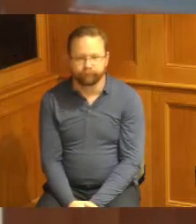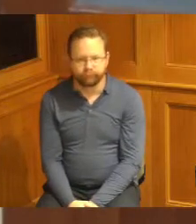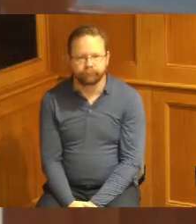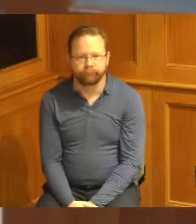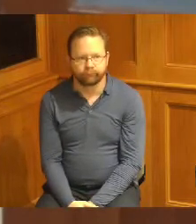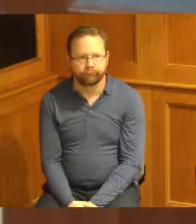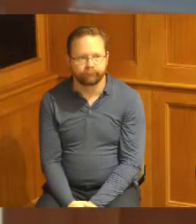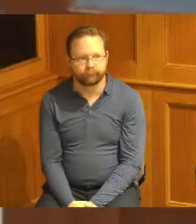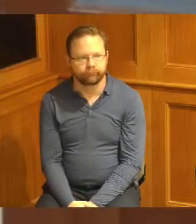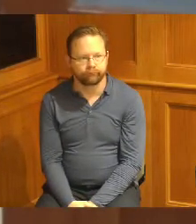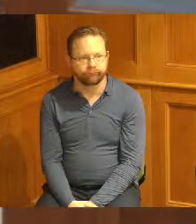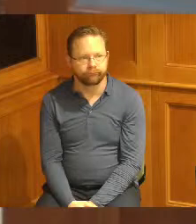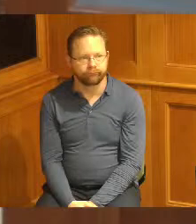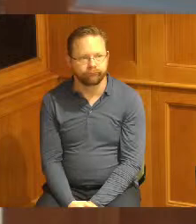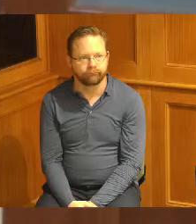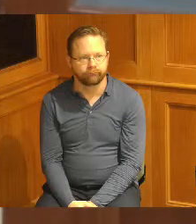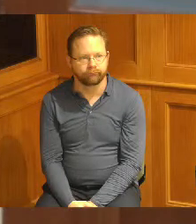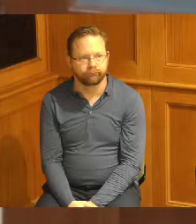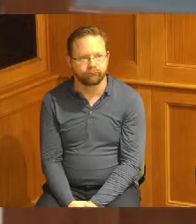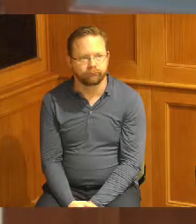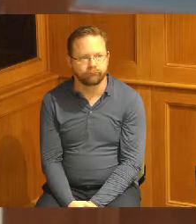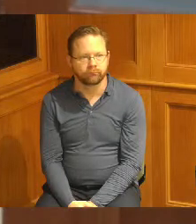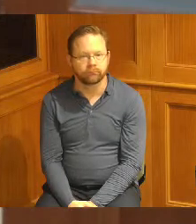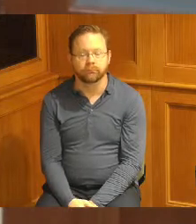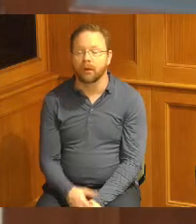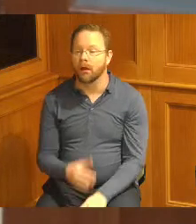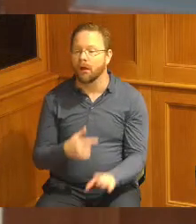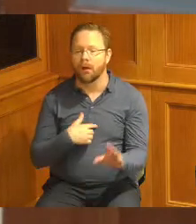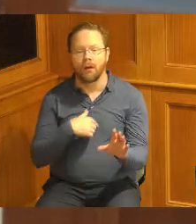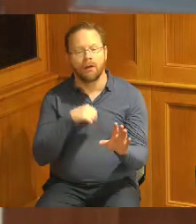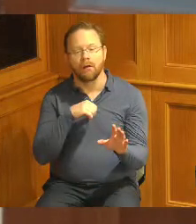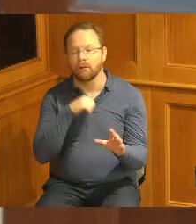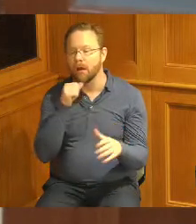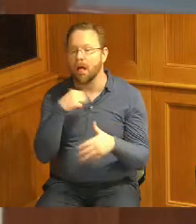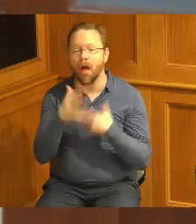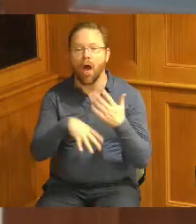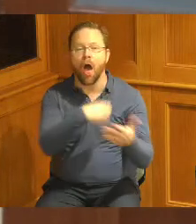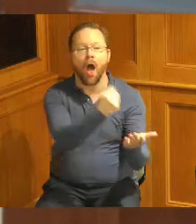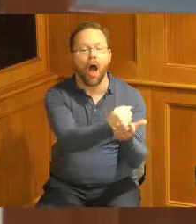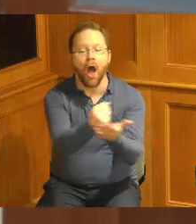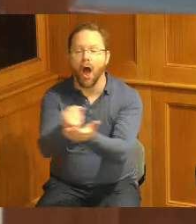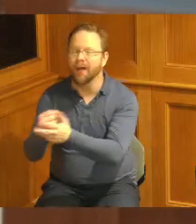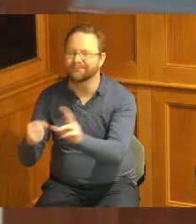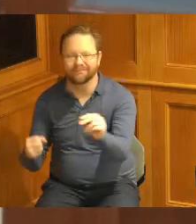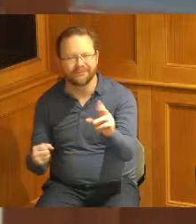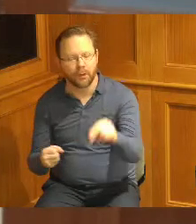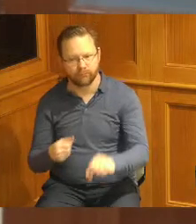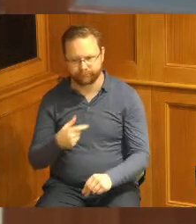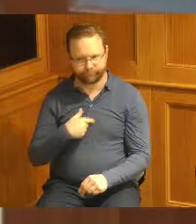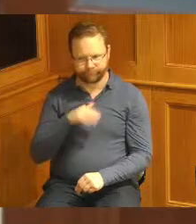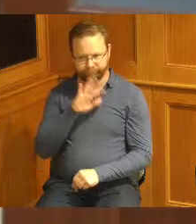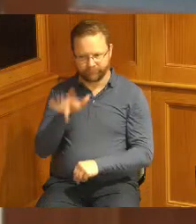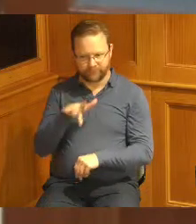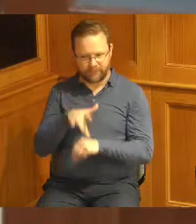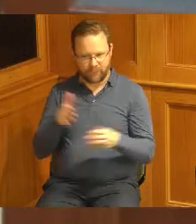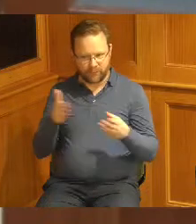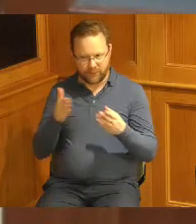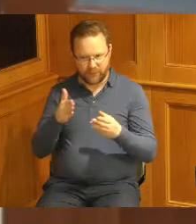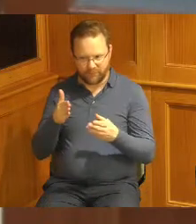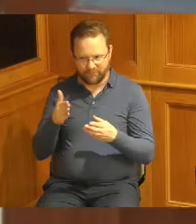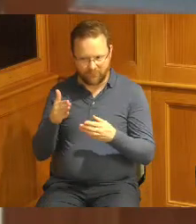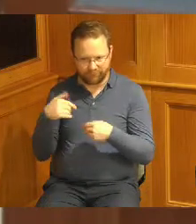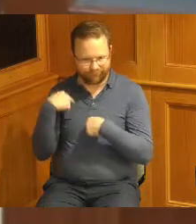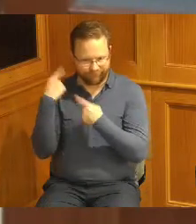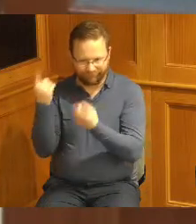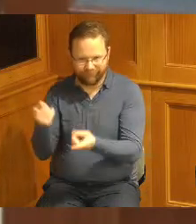And this is not said just haphazardly. You have not seen me here for very many